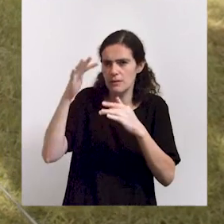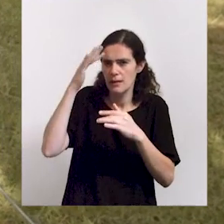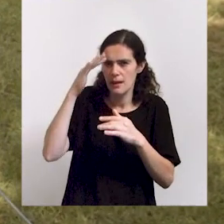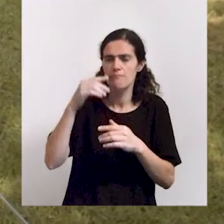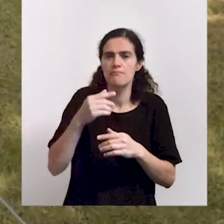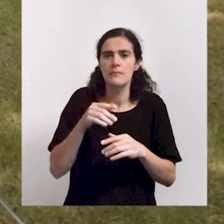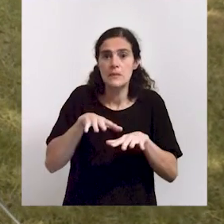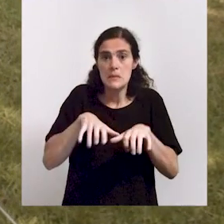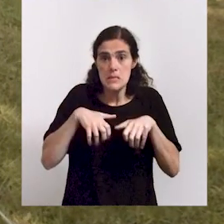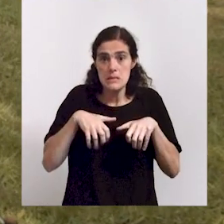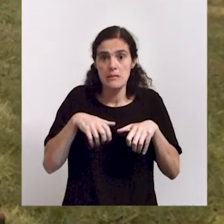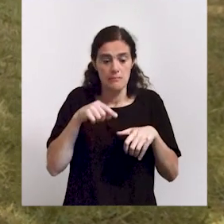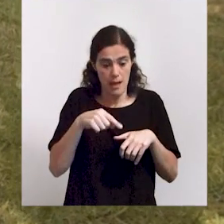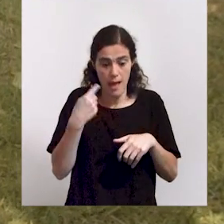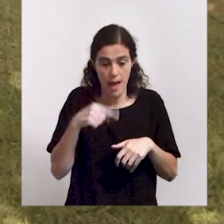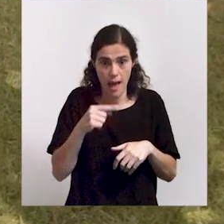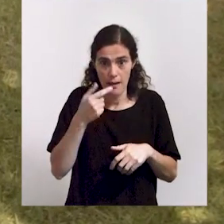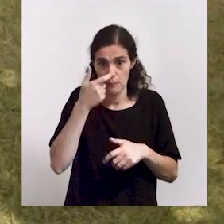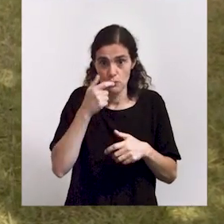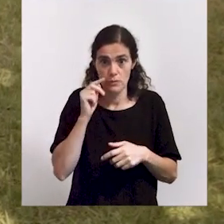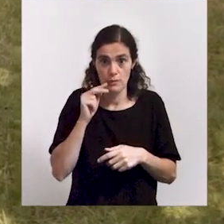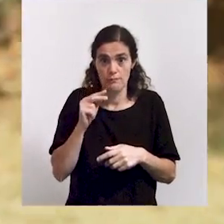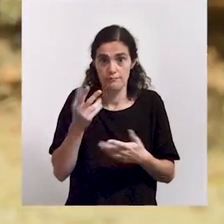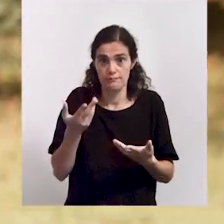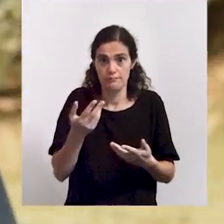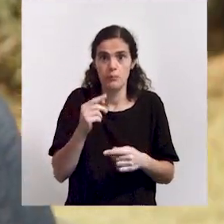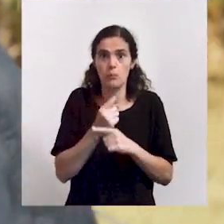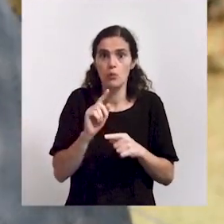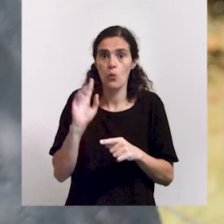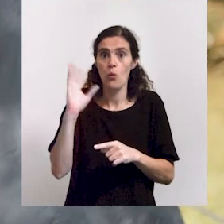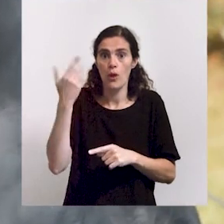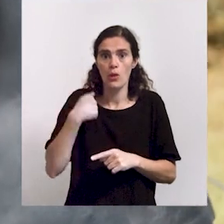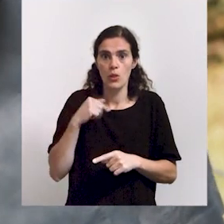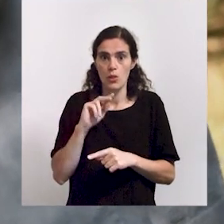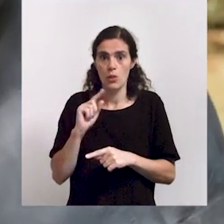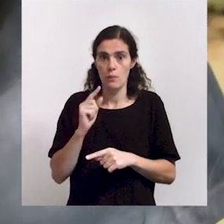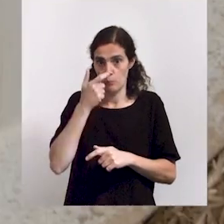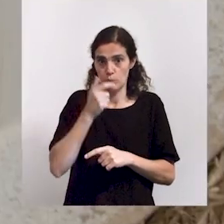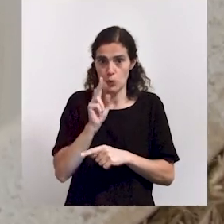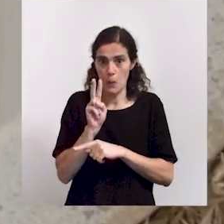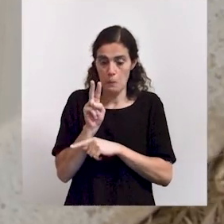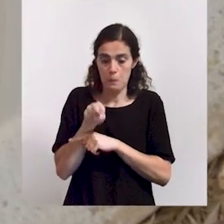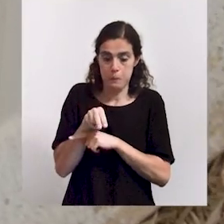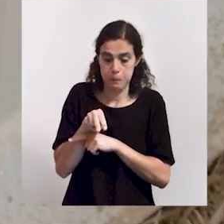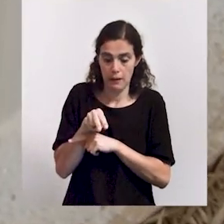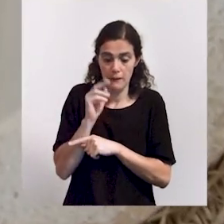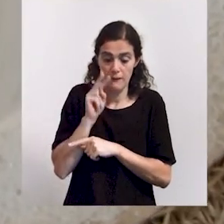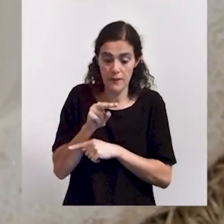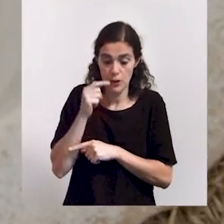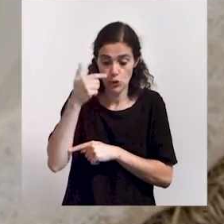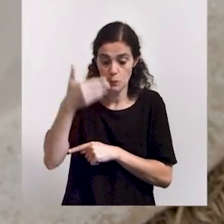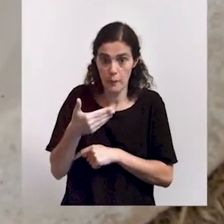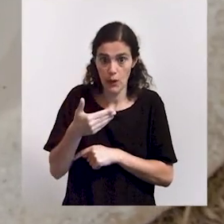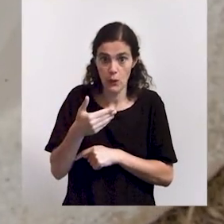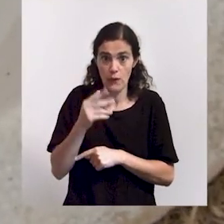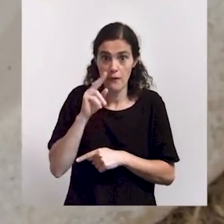Narcissus in the picture, because as you lean over to look at the mirror, you also